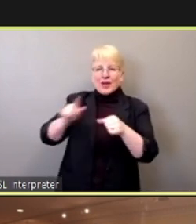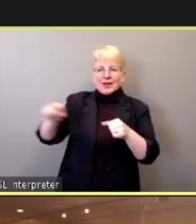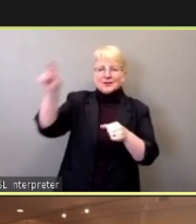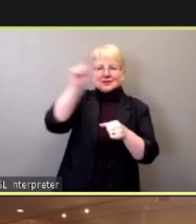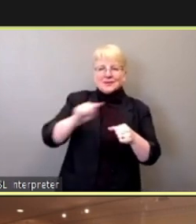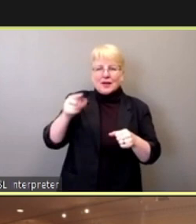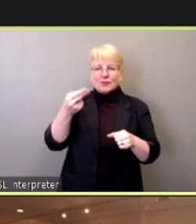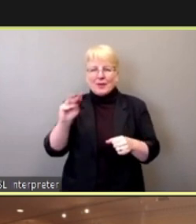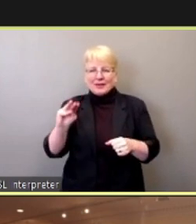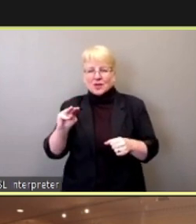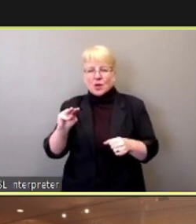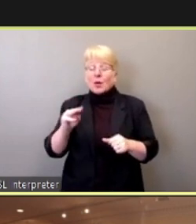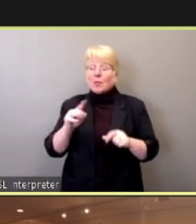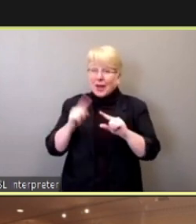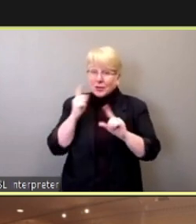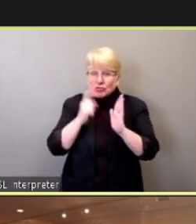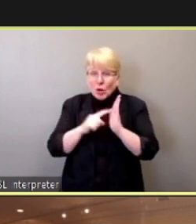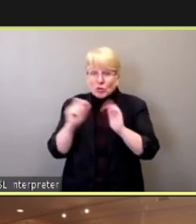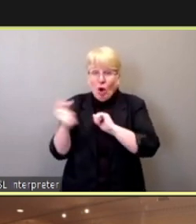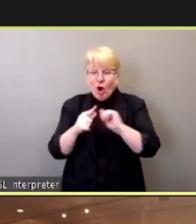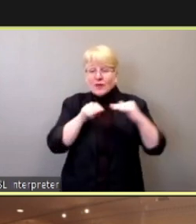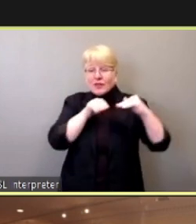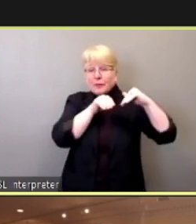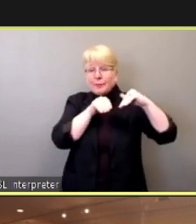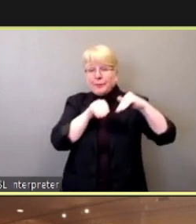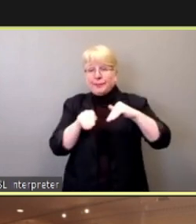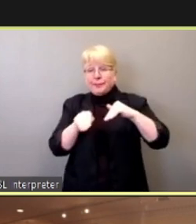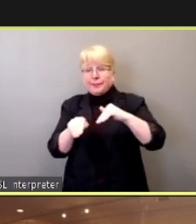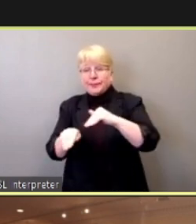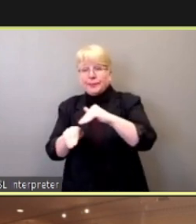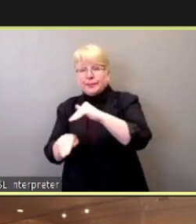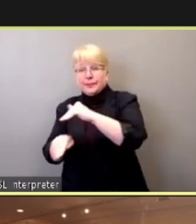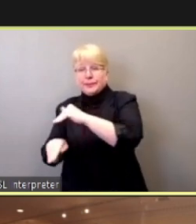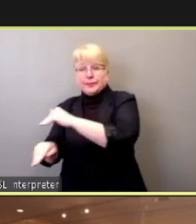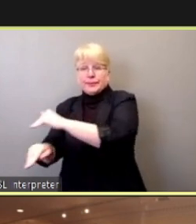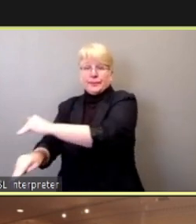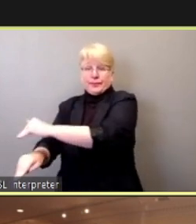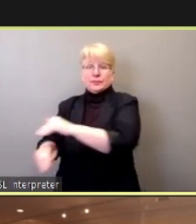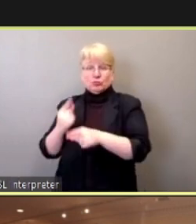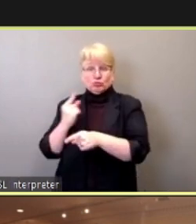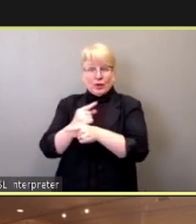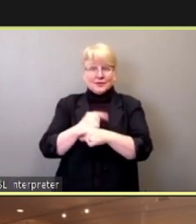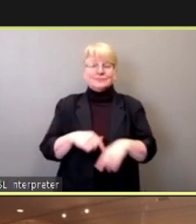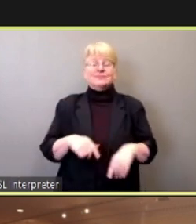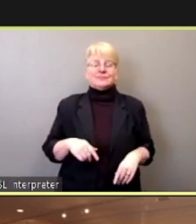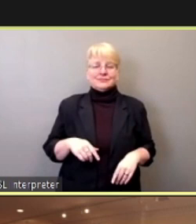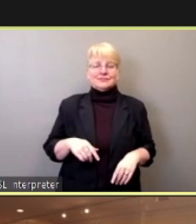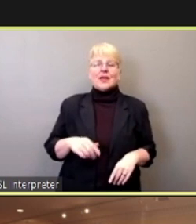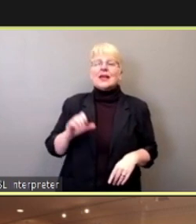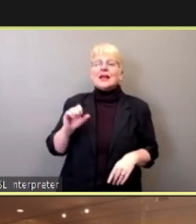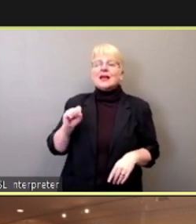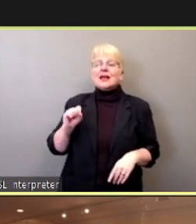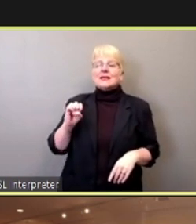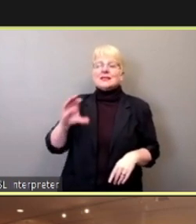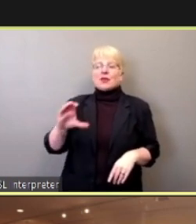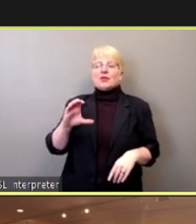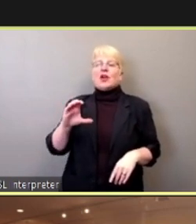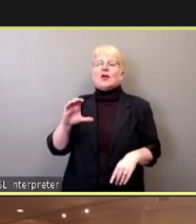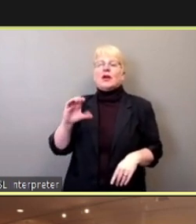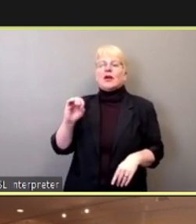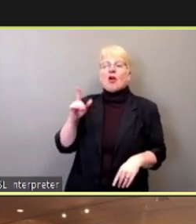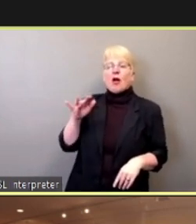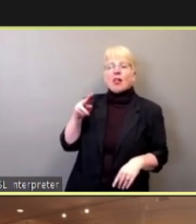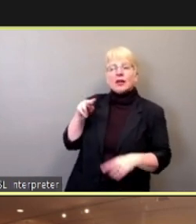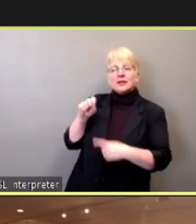point that Secretary Collins just made, and we said last week as well, we're vaccinating 18 to